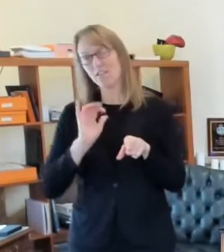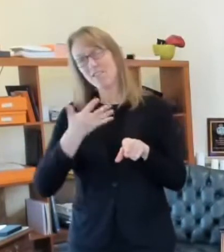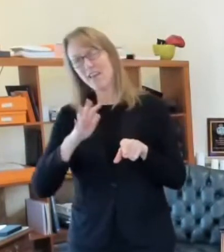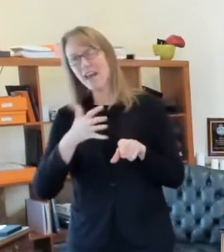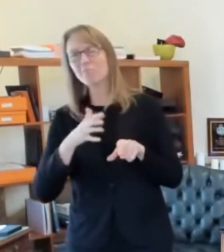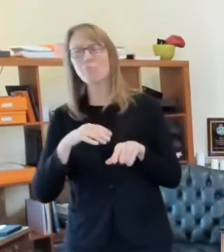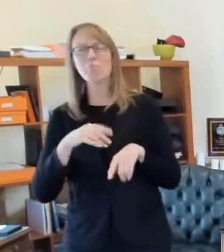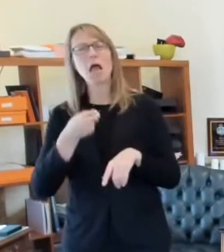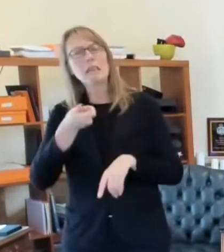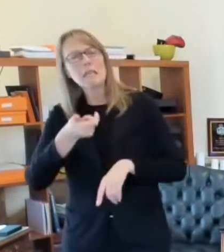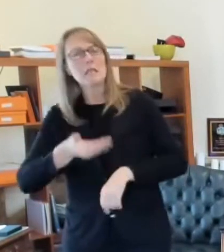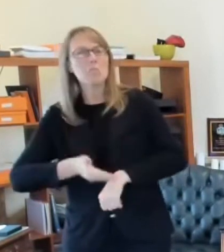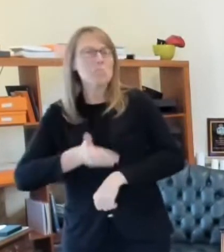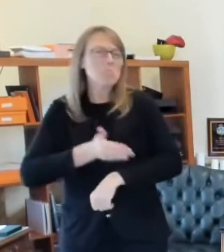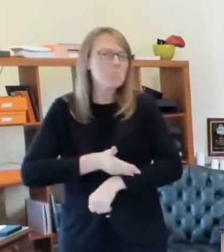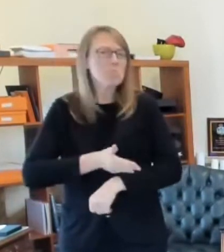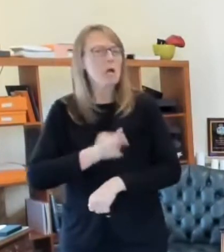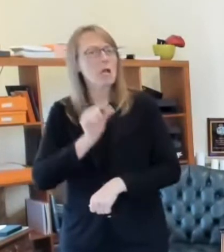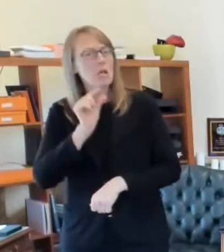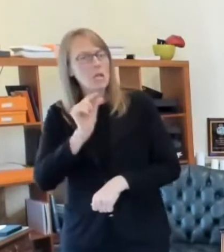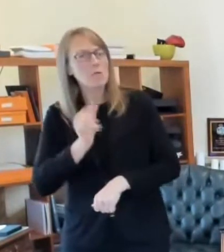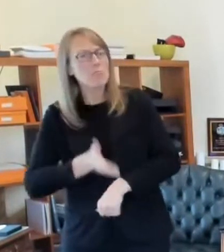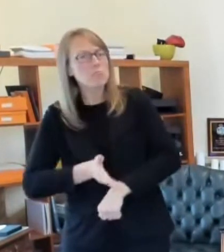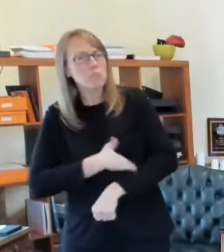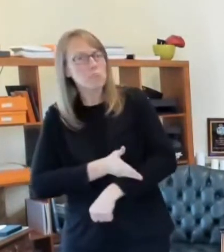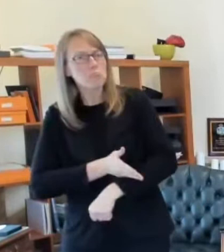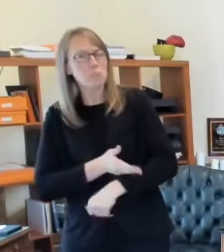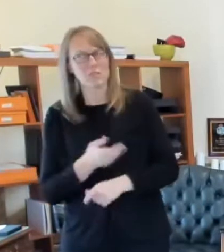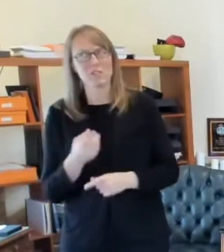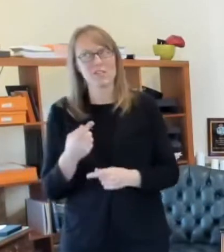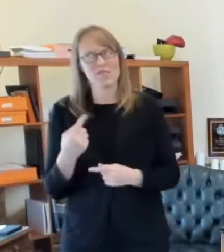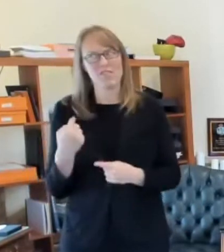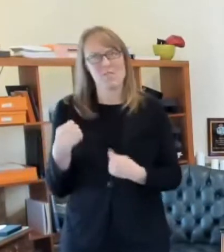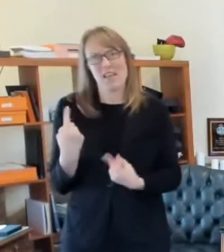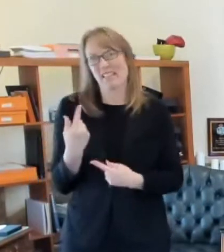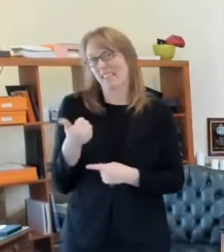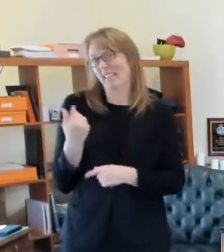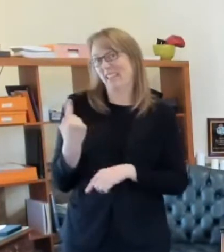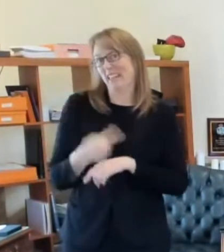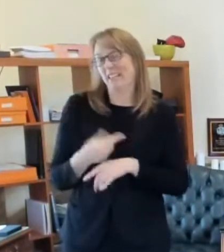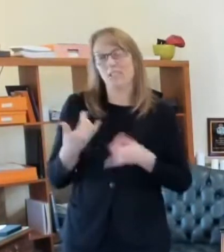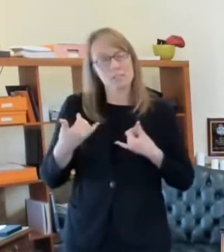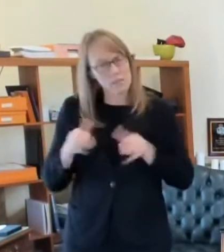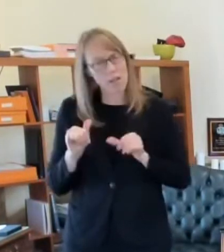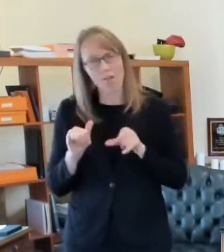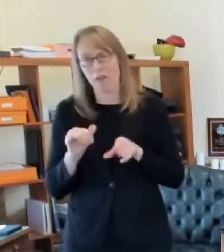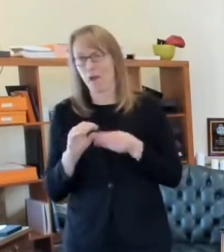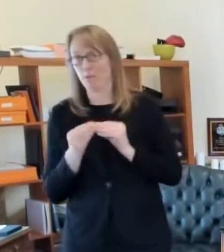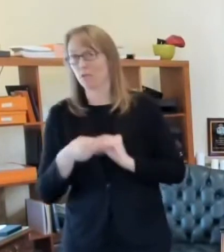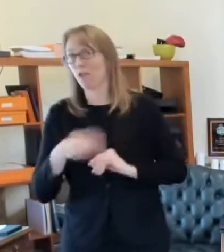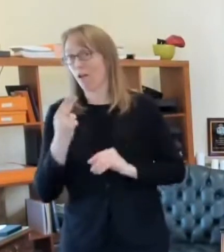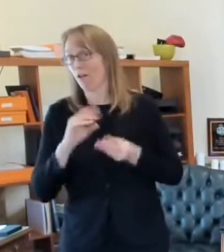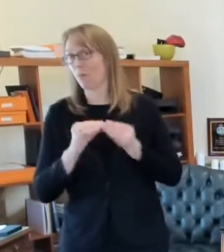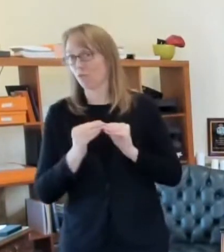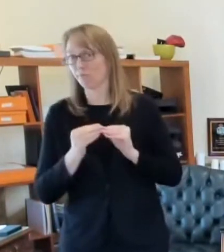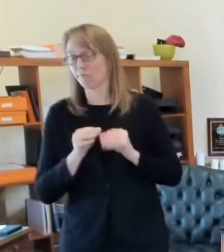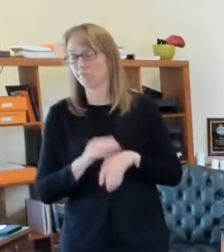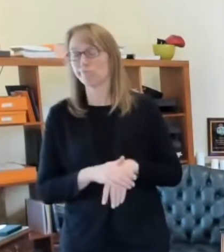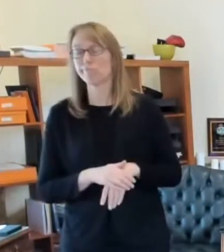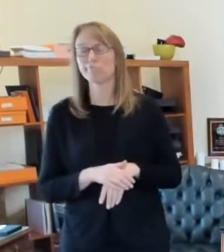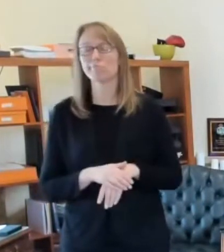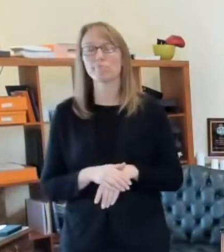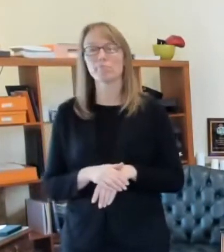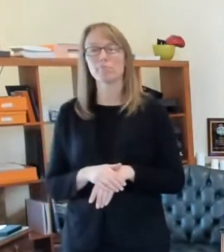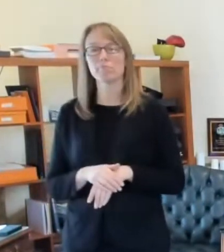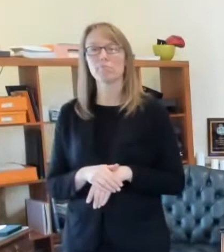than it has been for the last 10 days or so, but still it's way too high. And 90